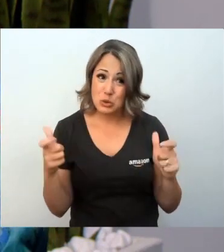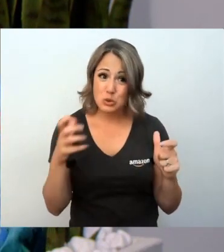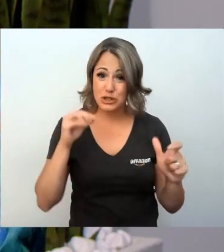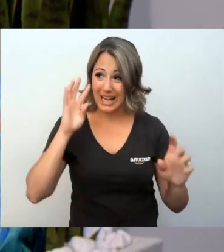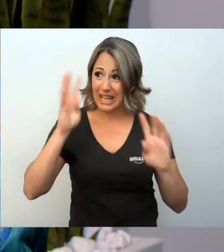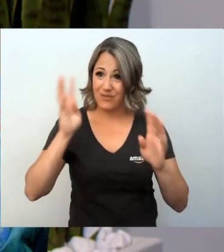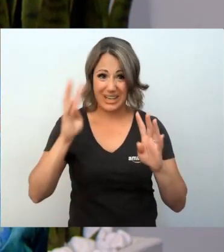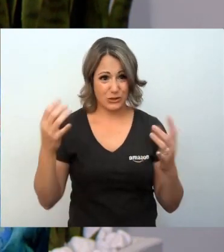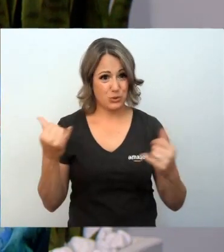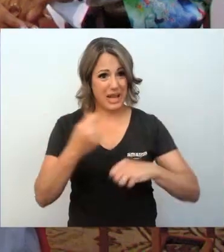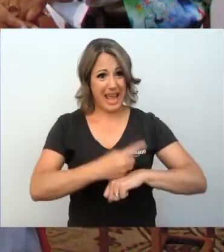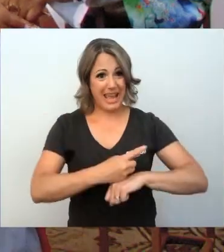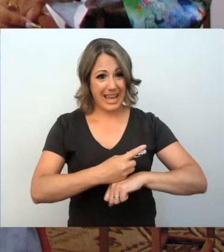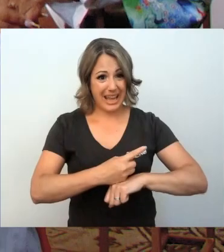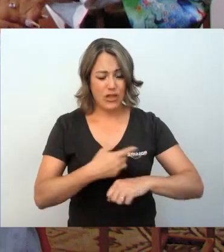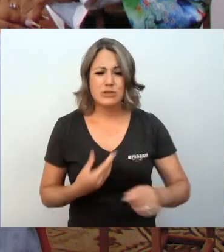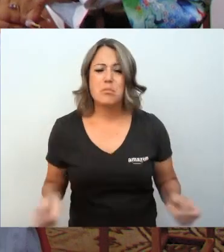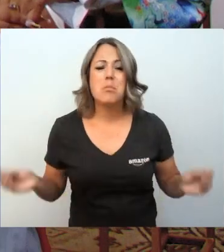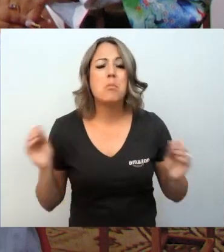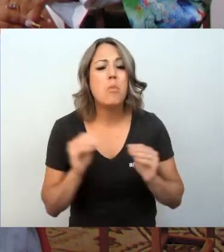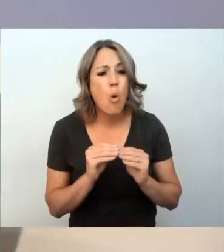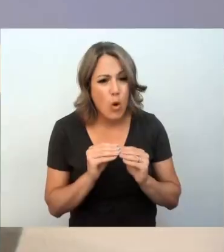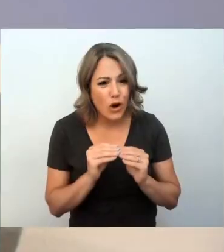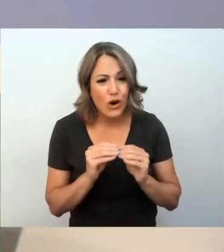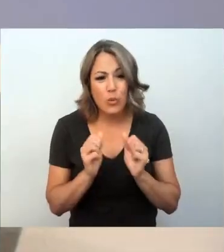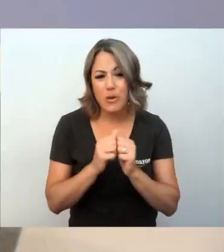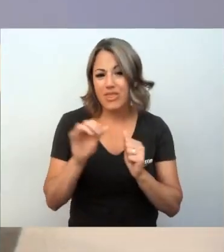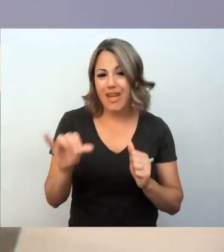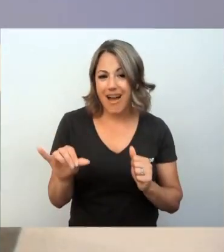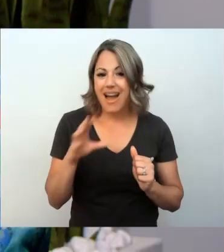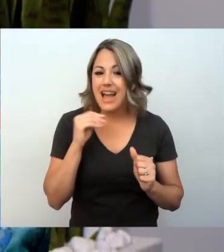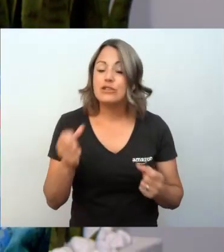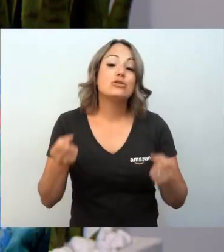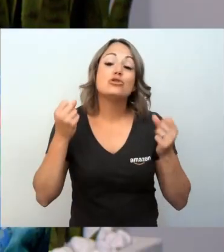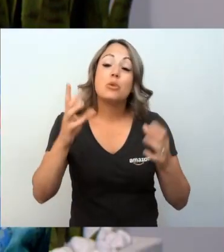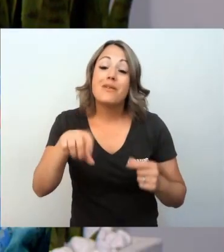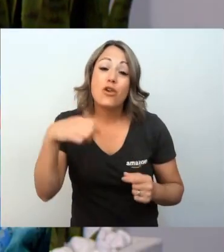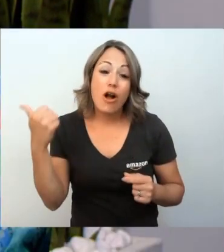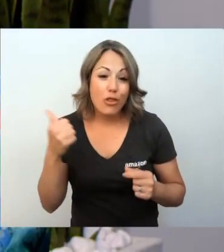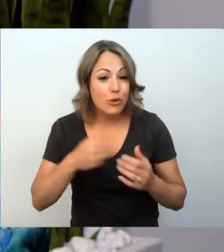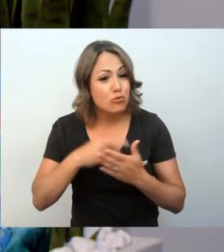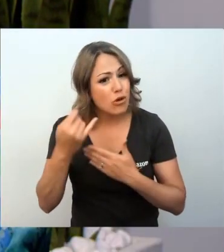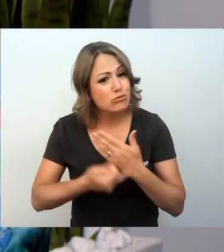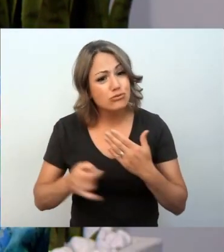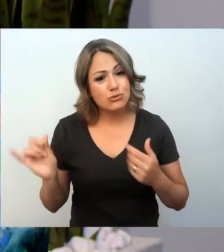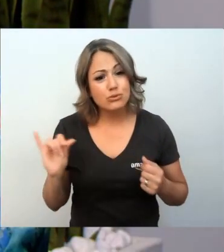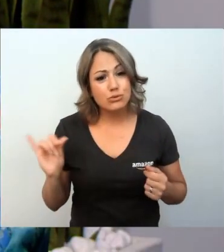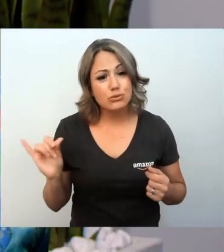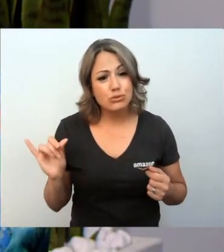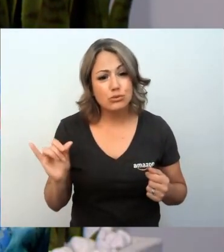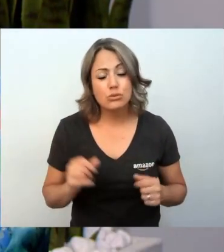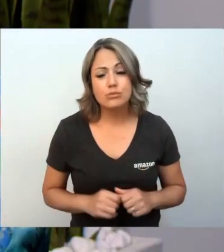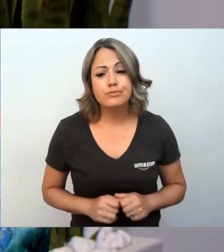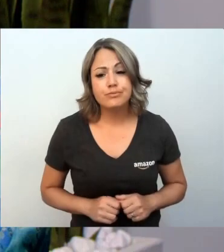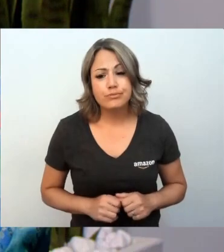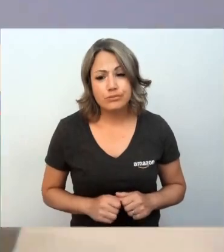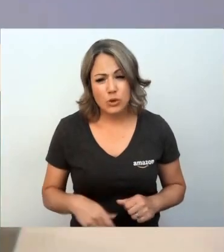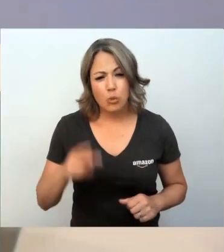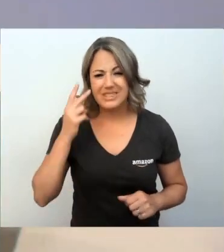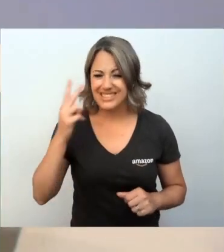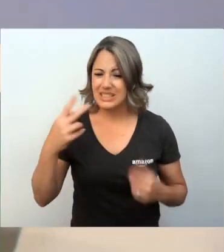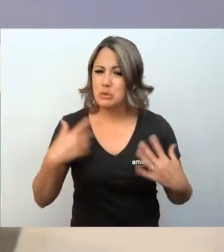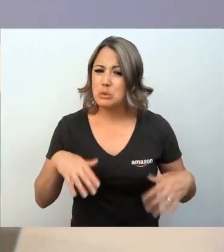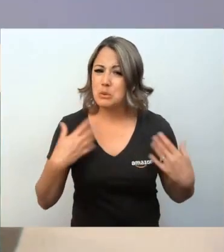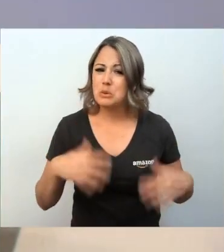And today, and there's just so much more, you know, with that venture and so many of your other projects that we see a need